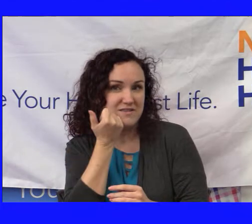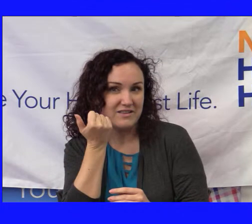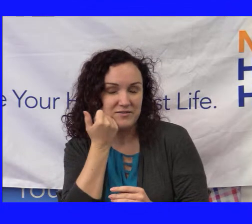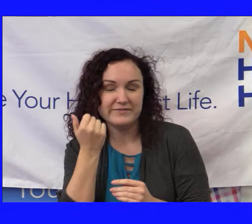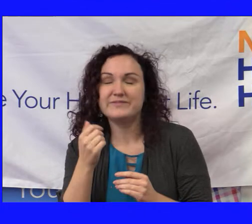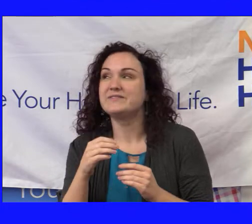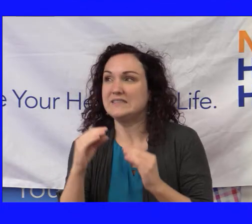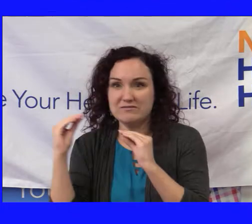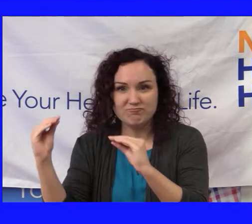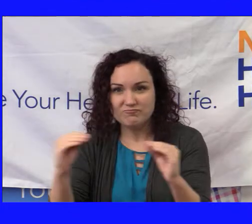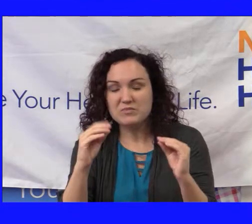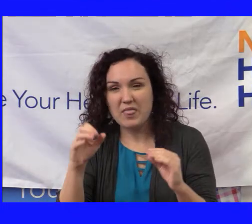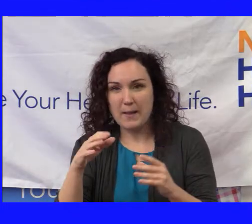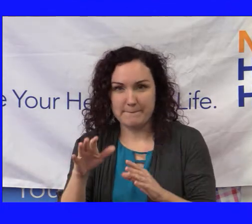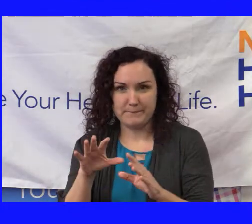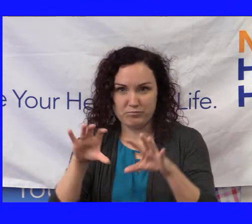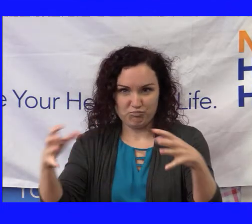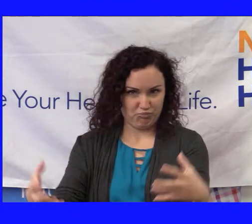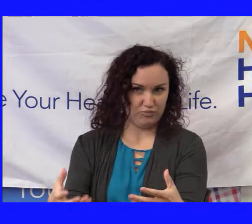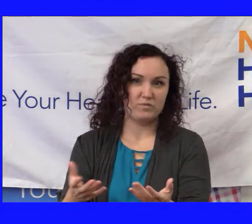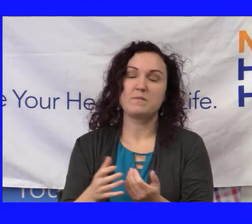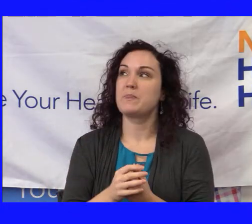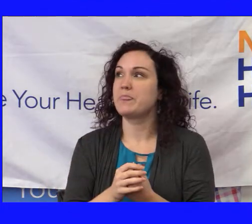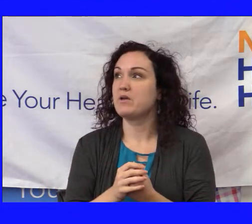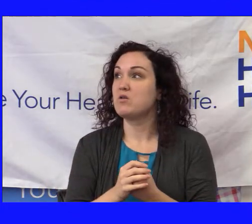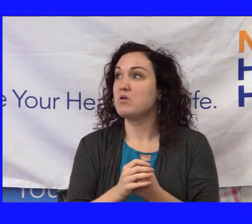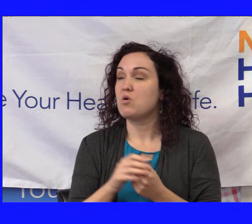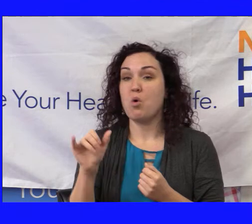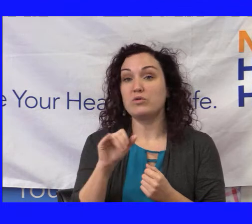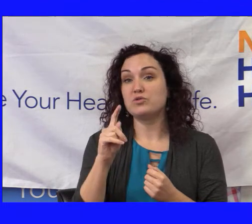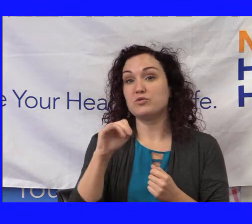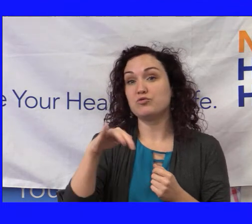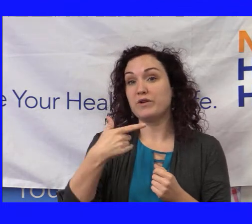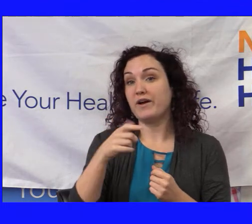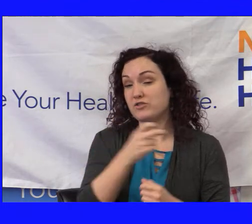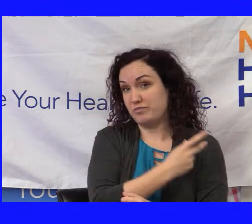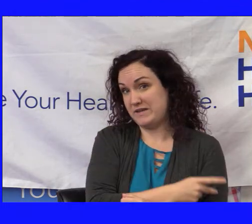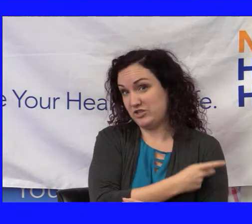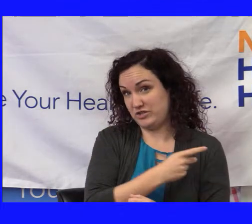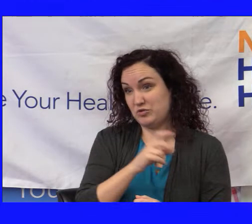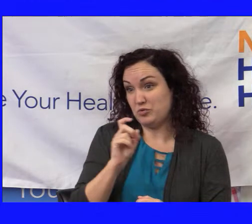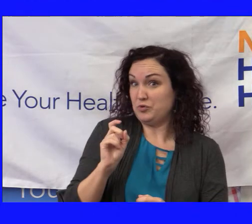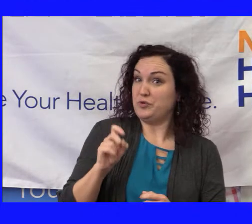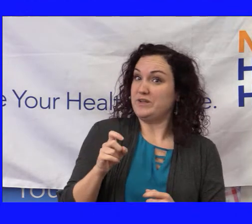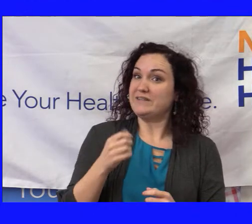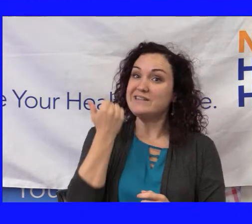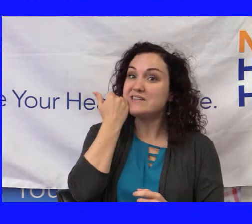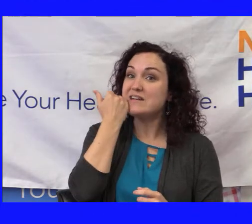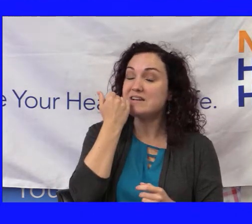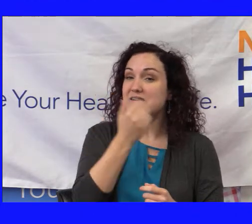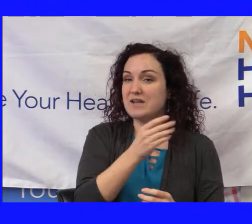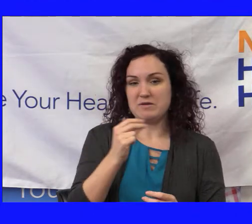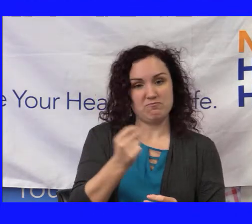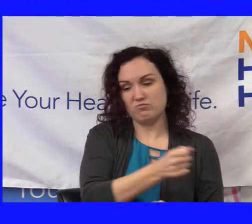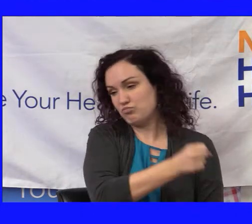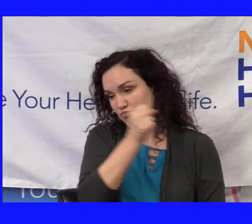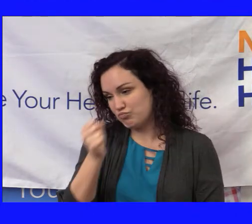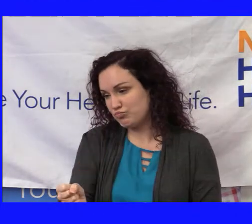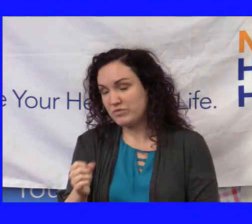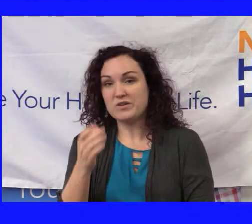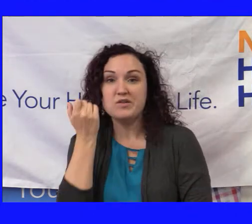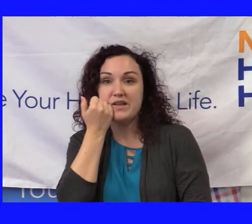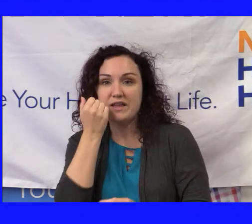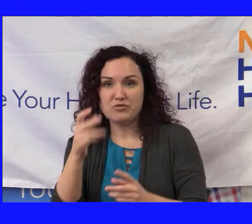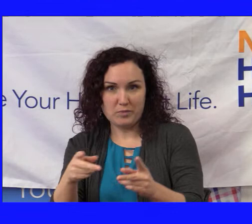population. And when they triage patients who are of unique need, can be immediately brought into the dental facility.